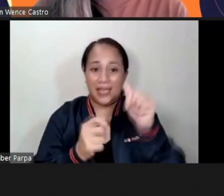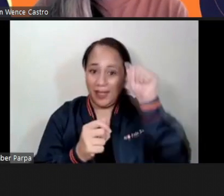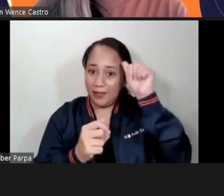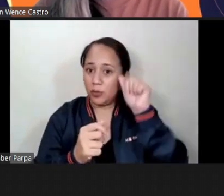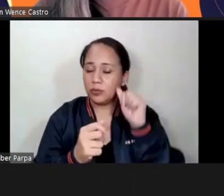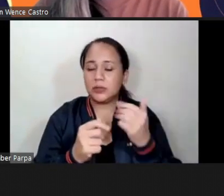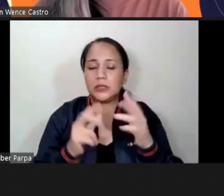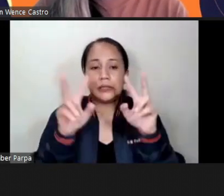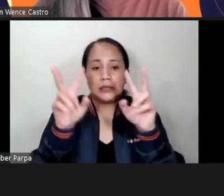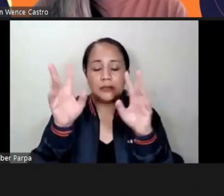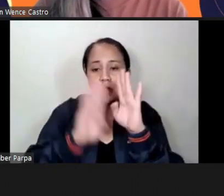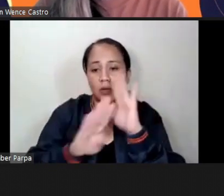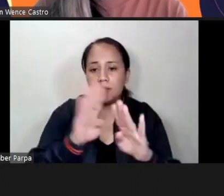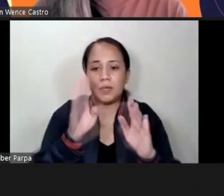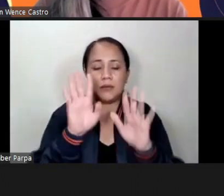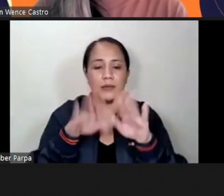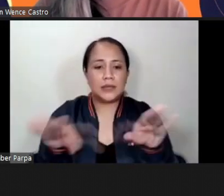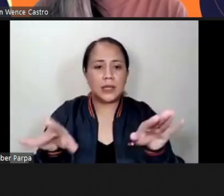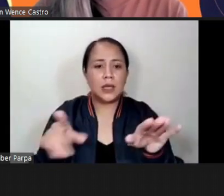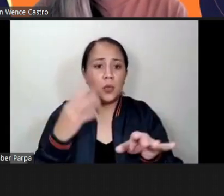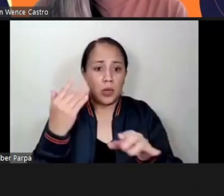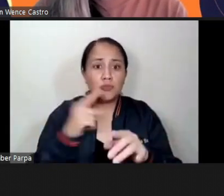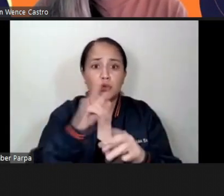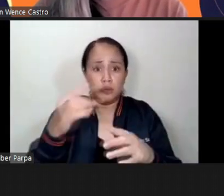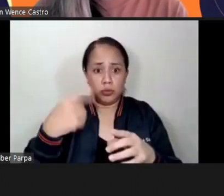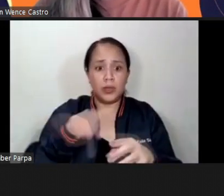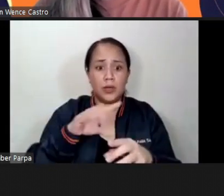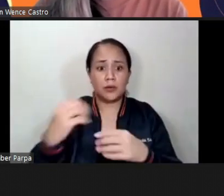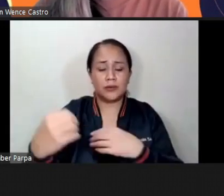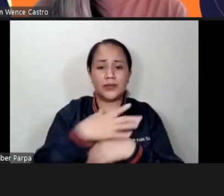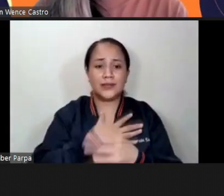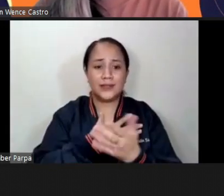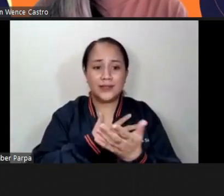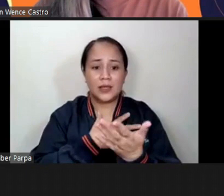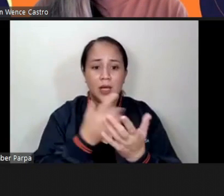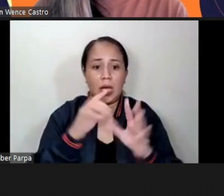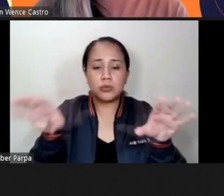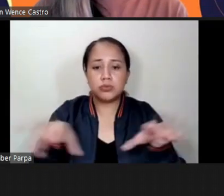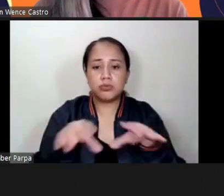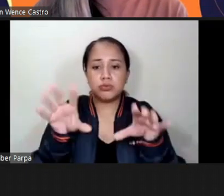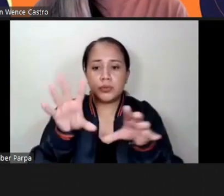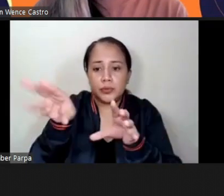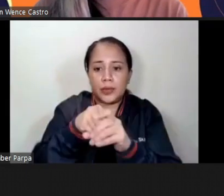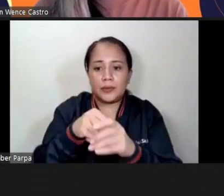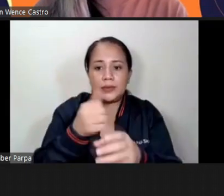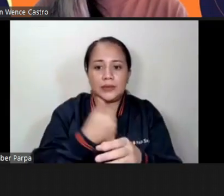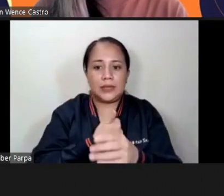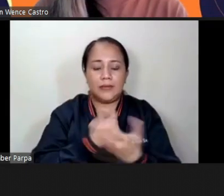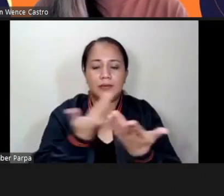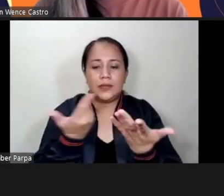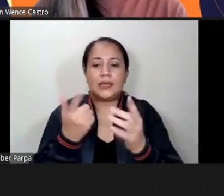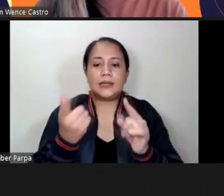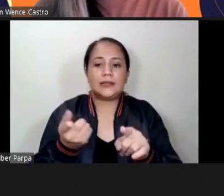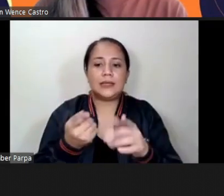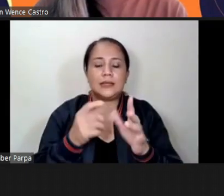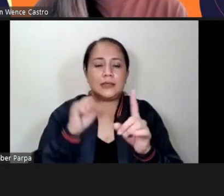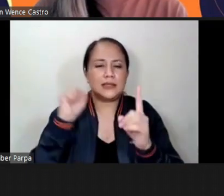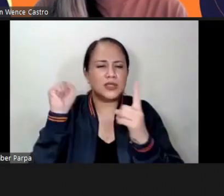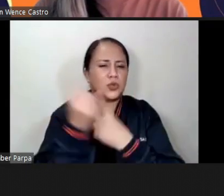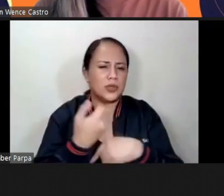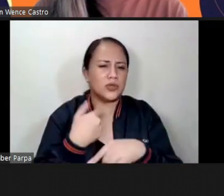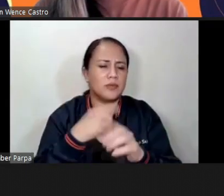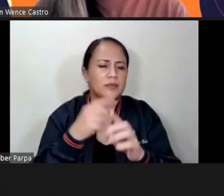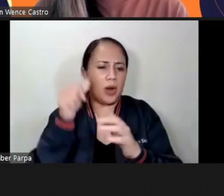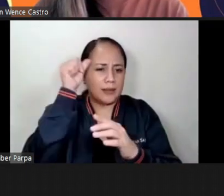issue ng mga bata na tayo yung apektado talaga, di ba? So, our effort in indulging ourselves in this kind of setting makes